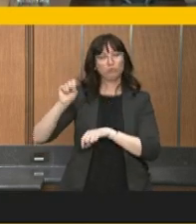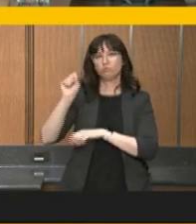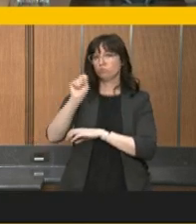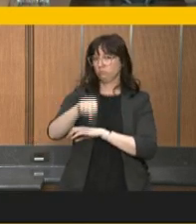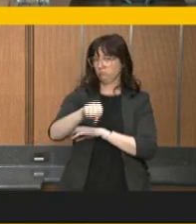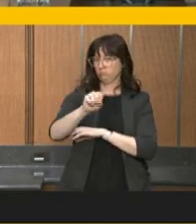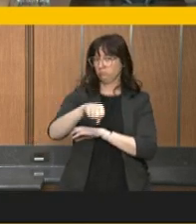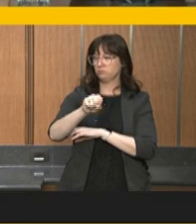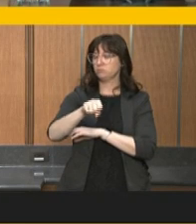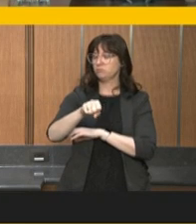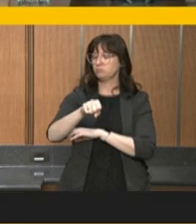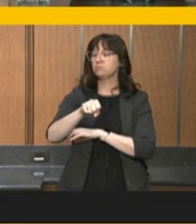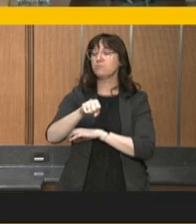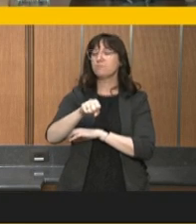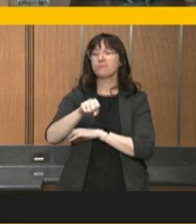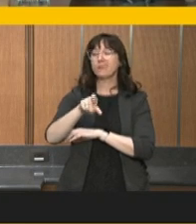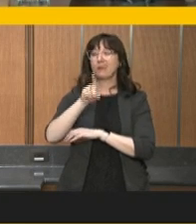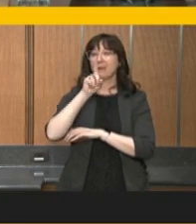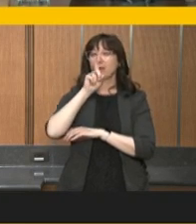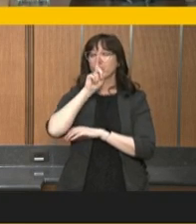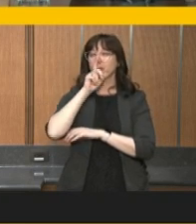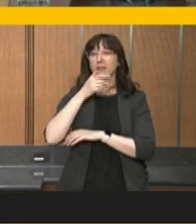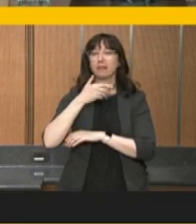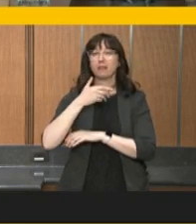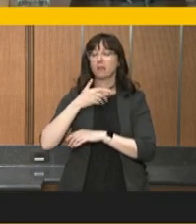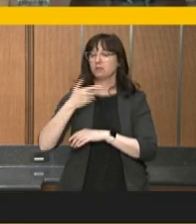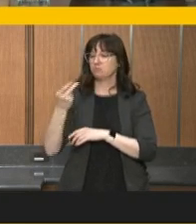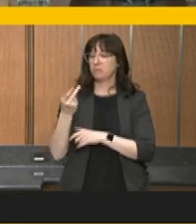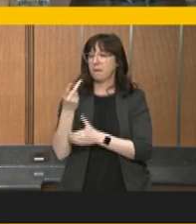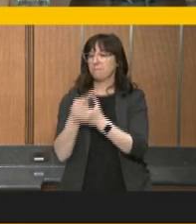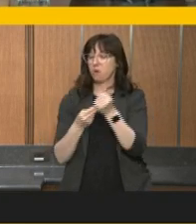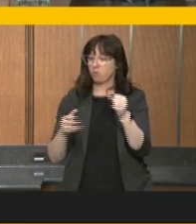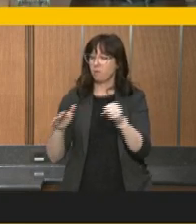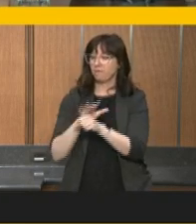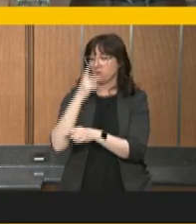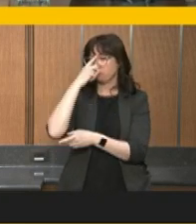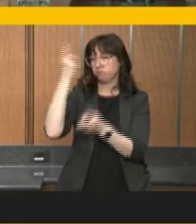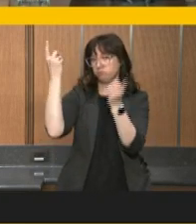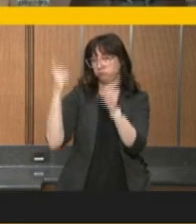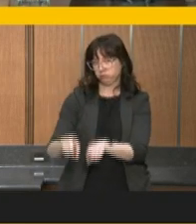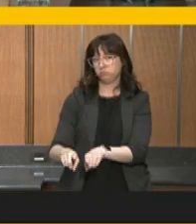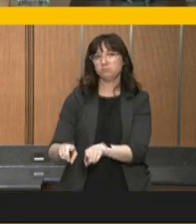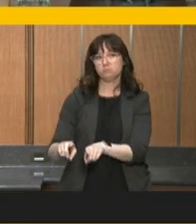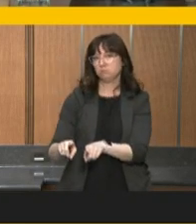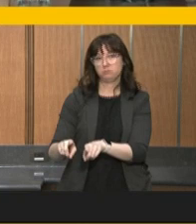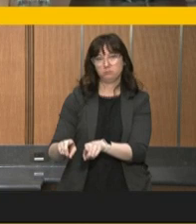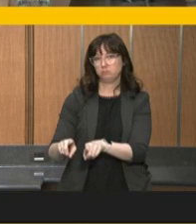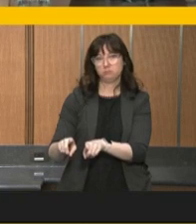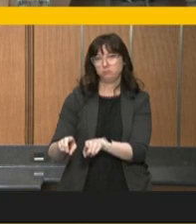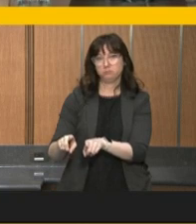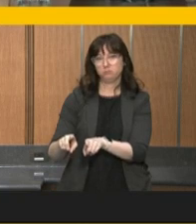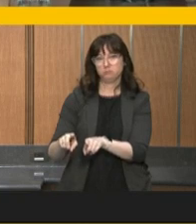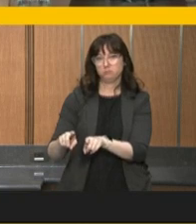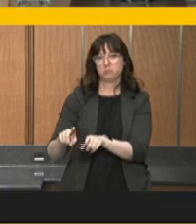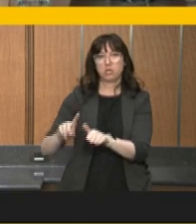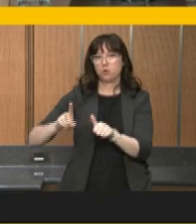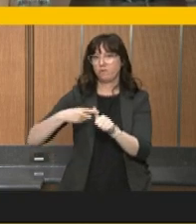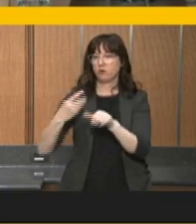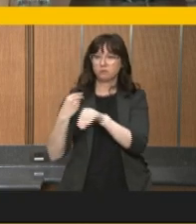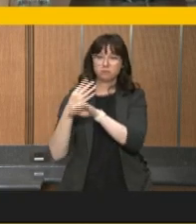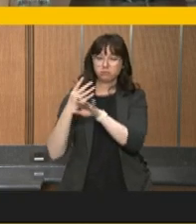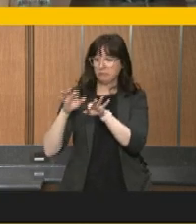was absolute agreement from the first sentence that was